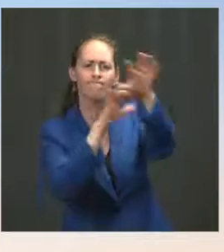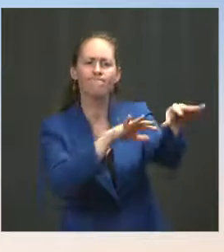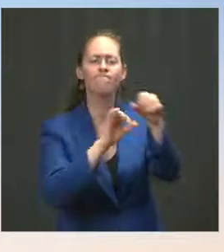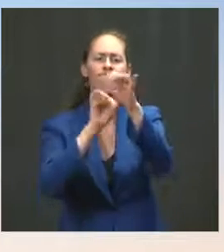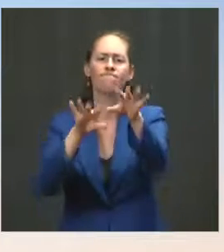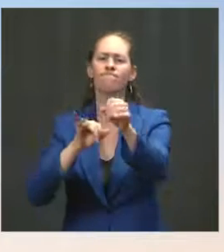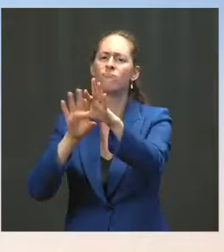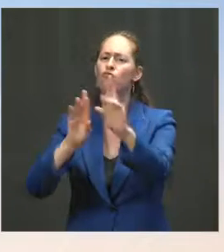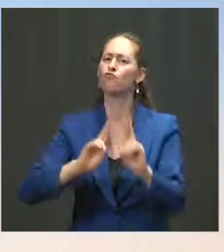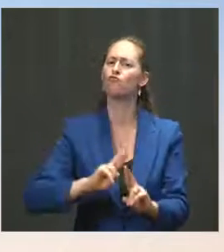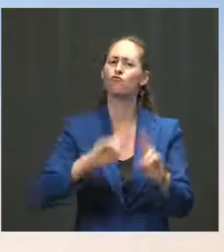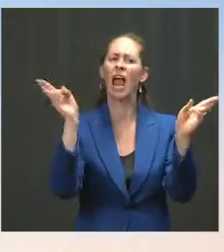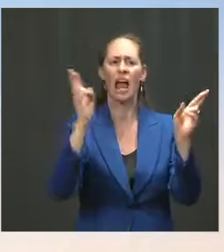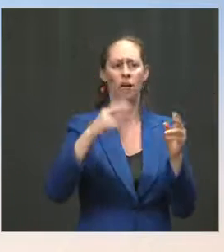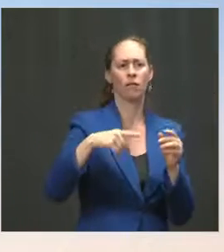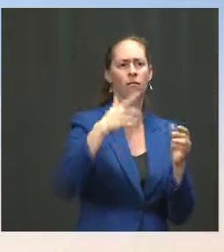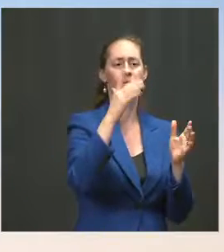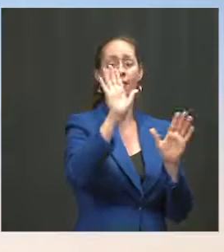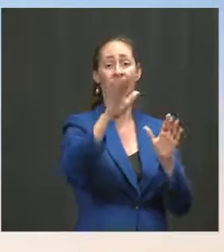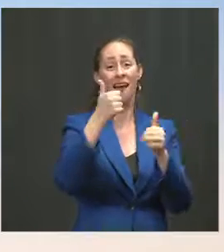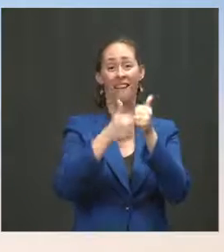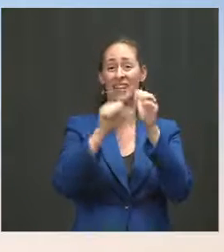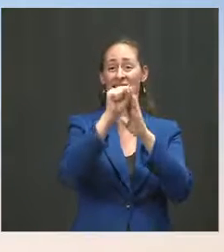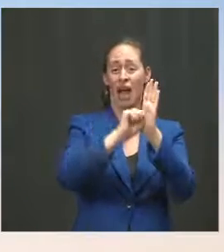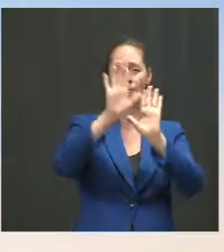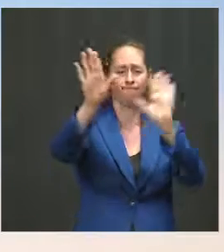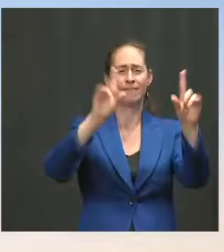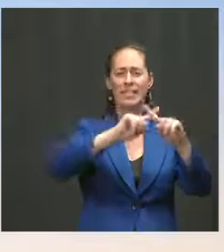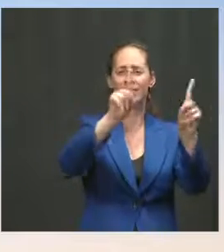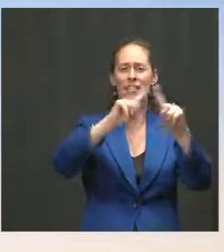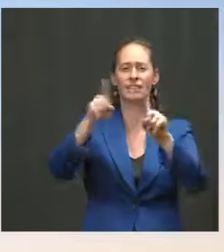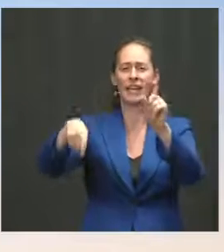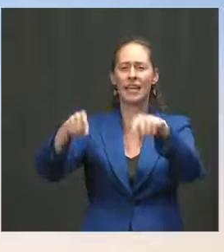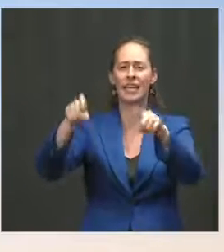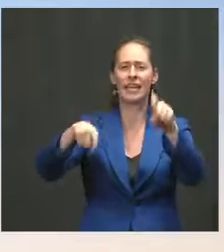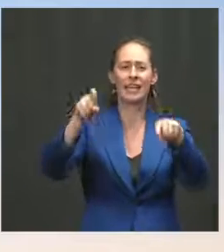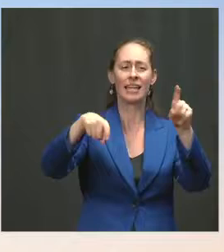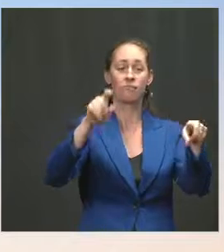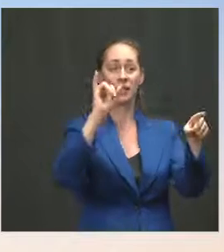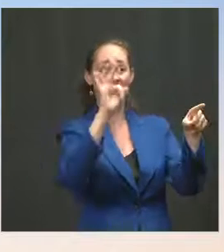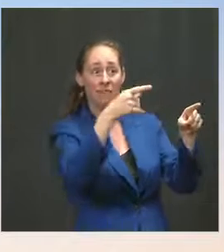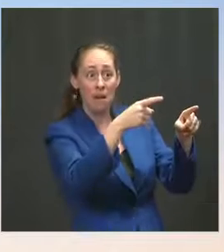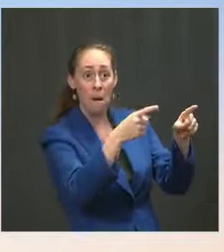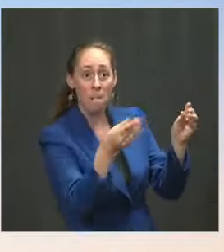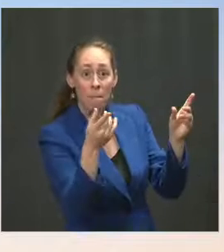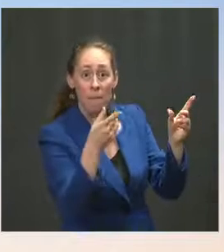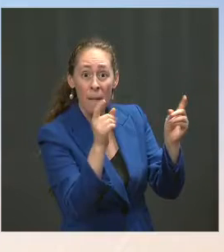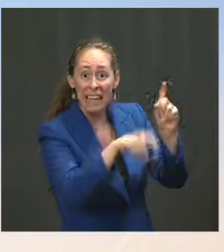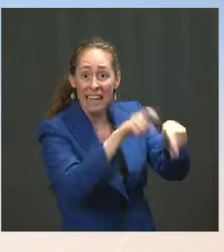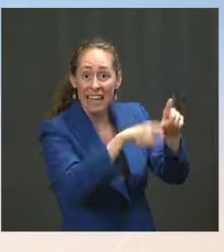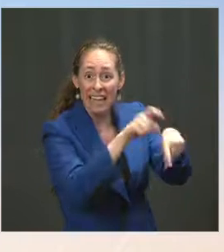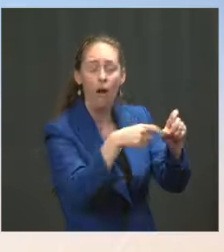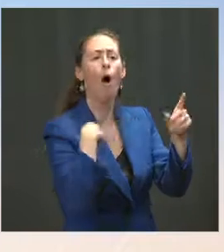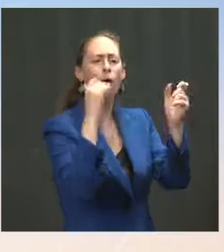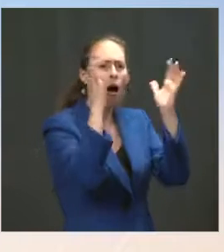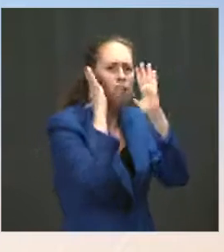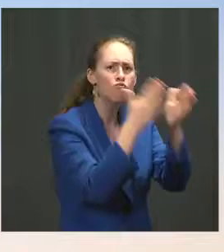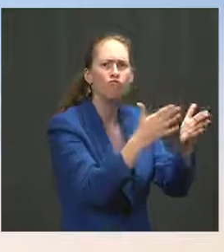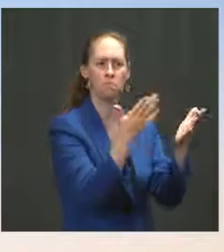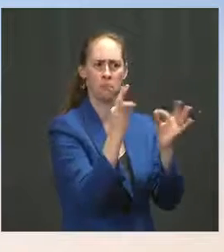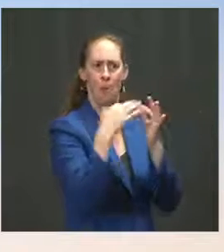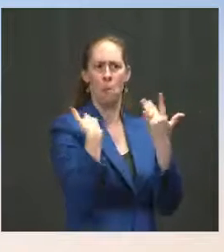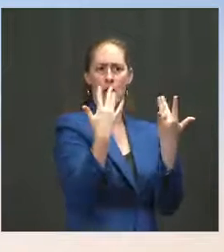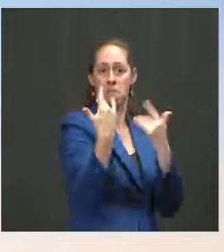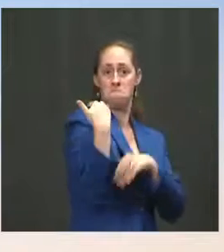of COVID obviously need even more assistance. And we are prepared to provide any kind of assistance that's going to help stem